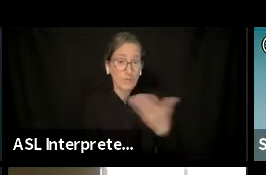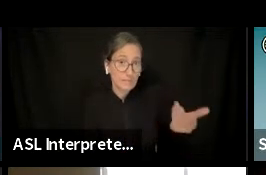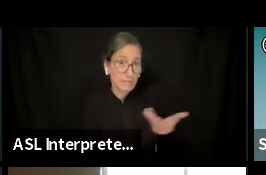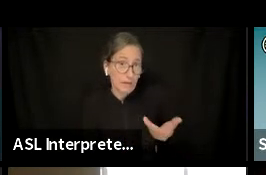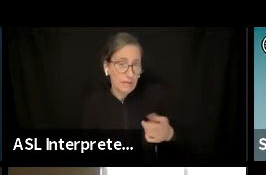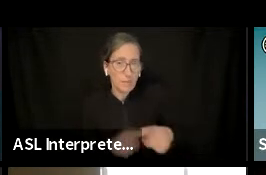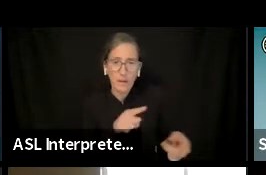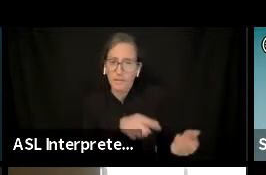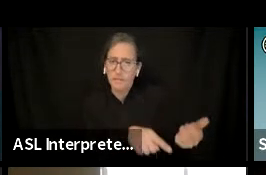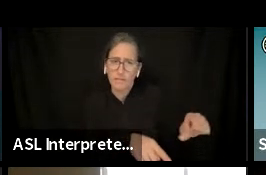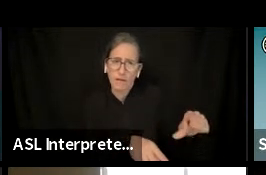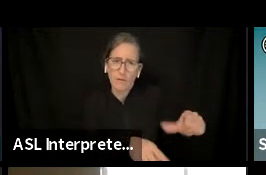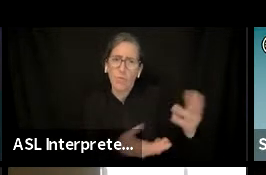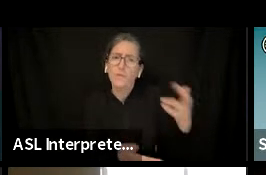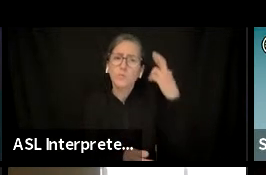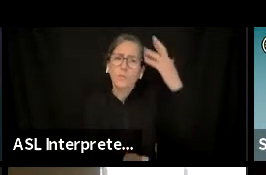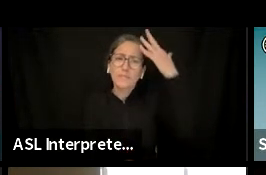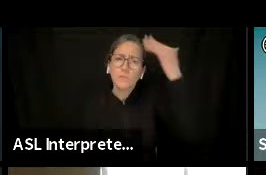declining?